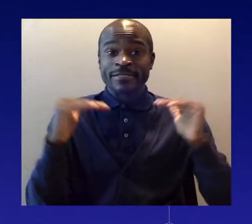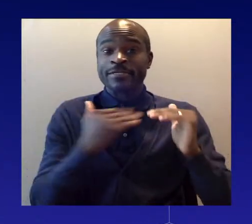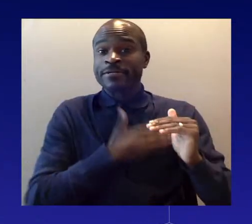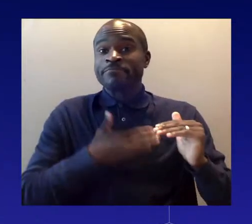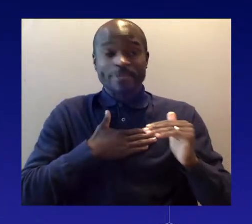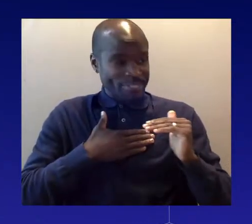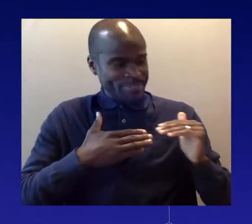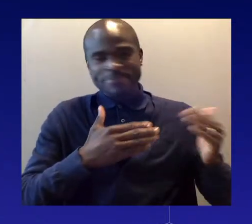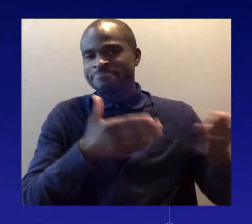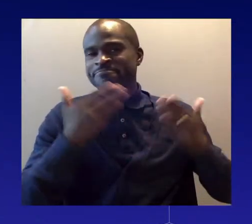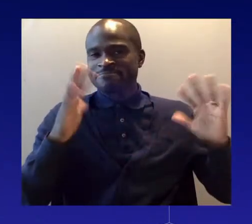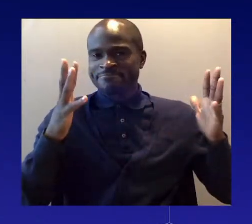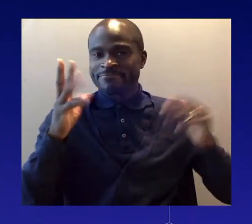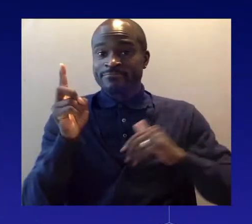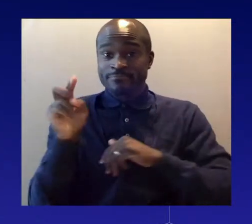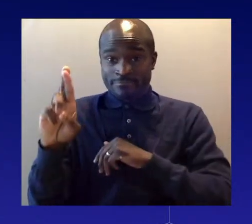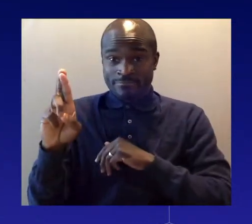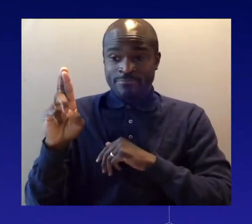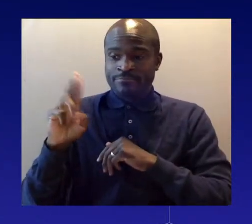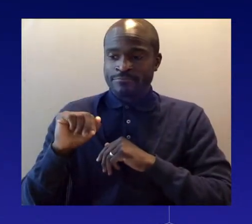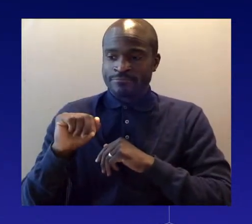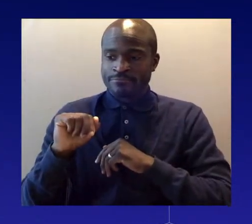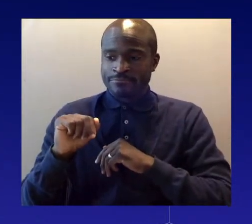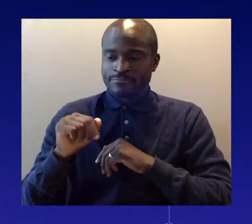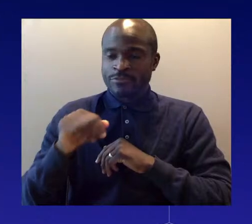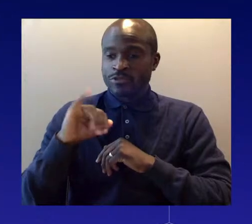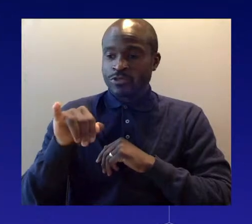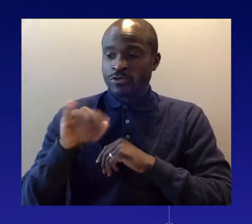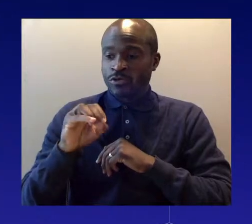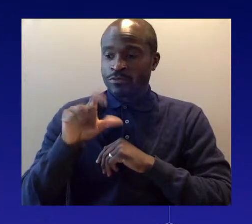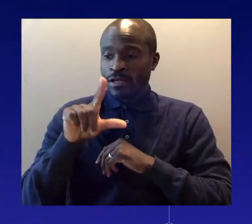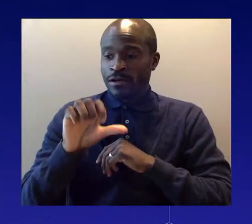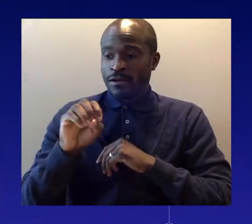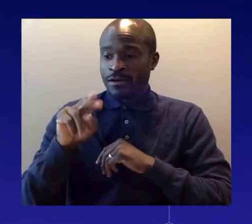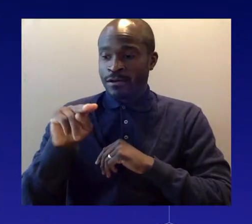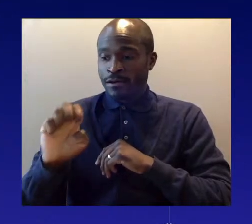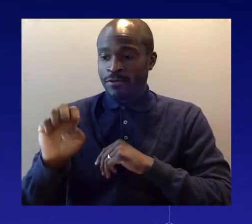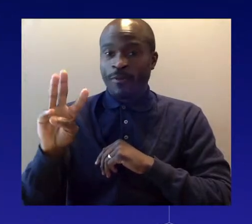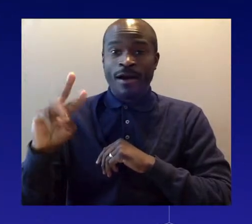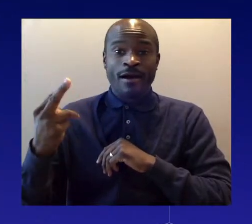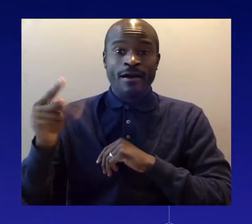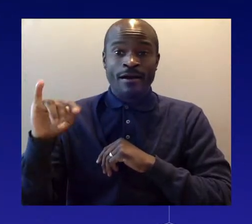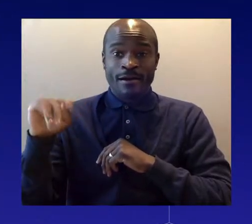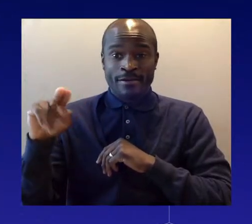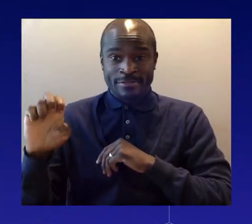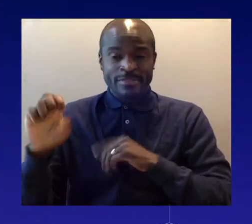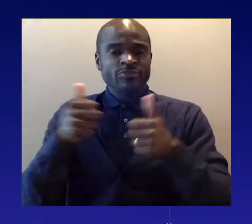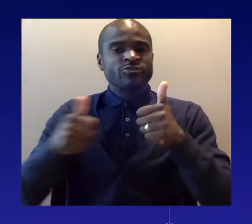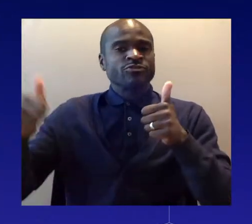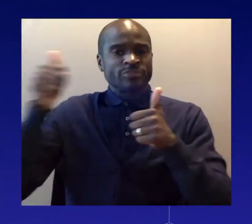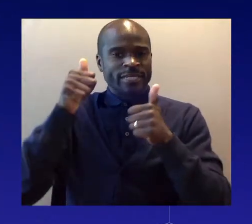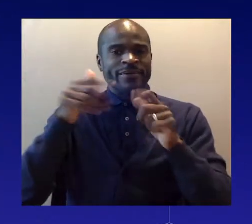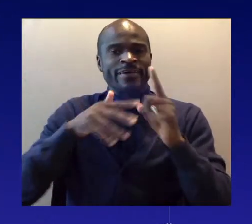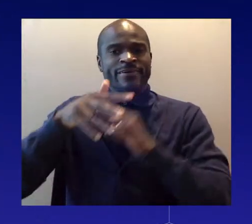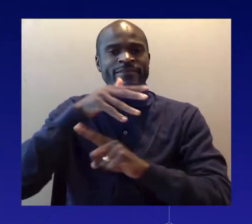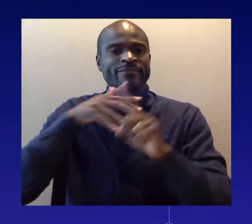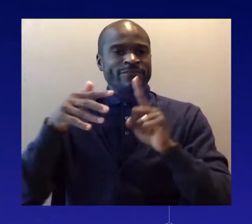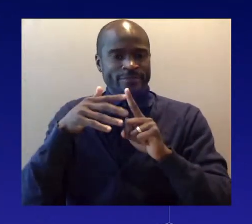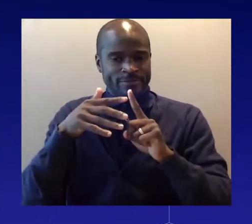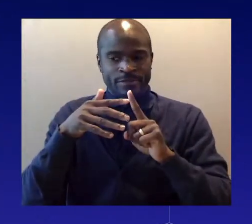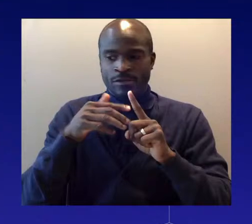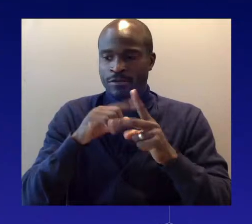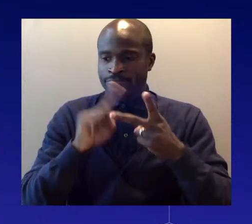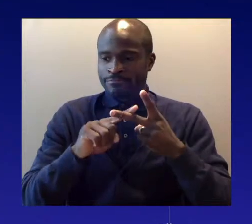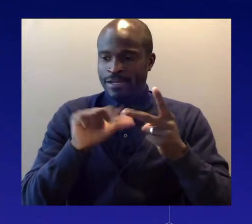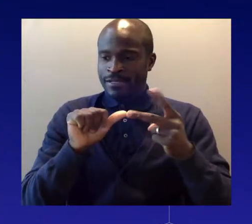welcoming Dr. Jalan White-Newsome, Chief Environmental Justice Officer, Ana Mascarenhas,